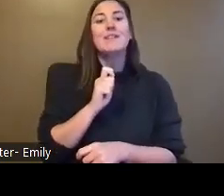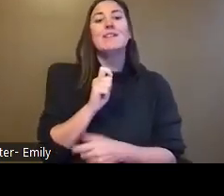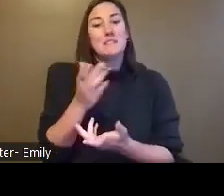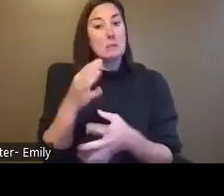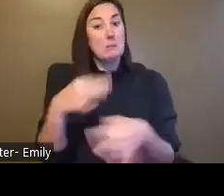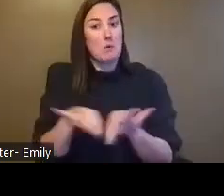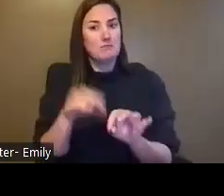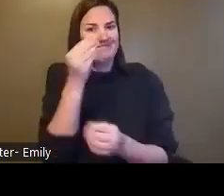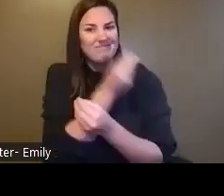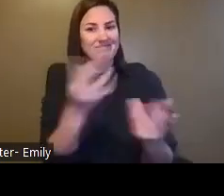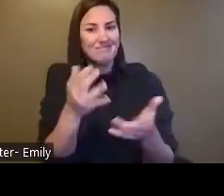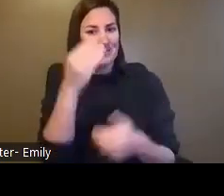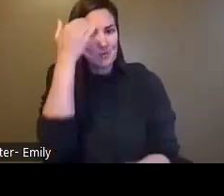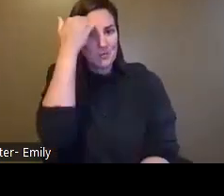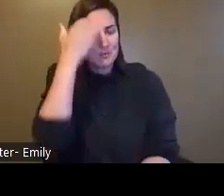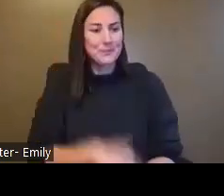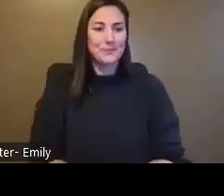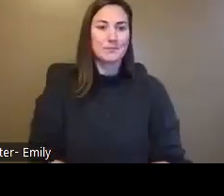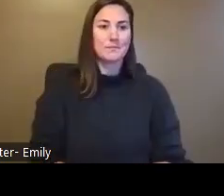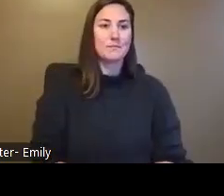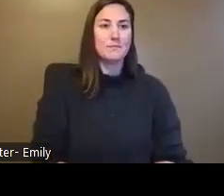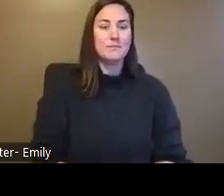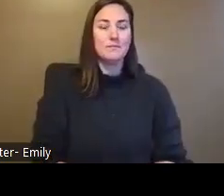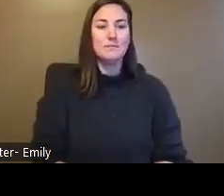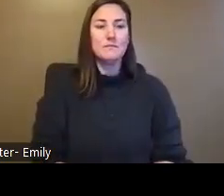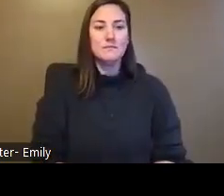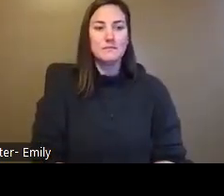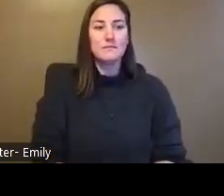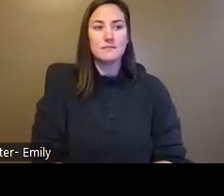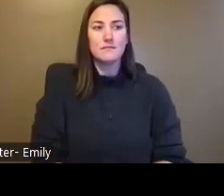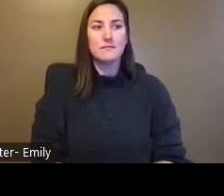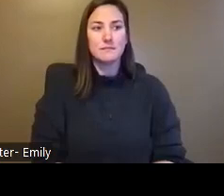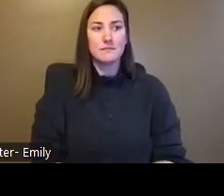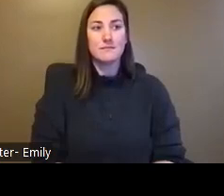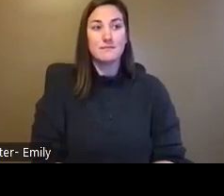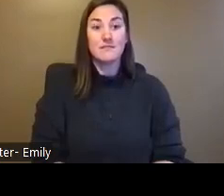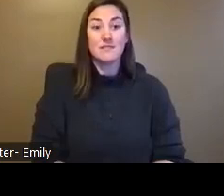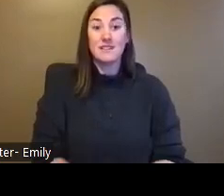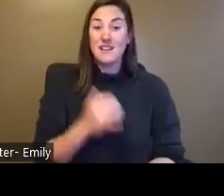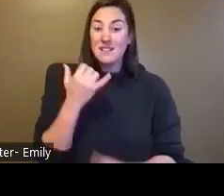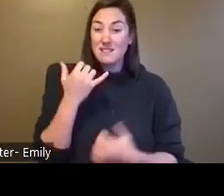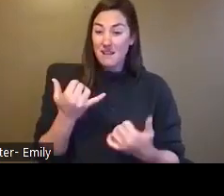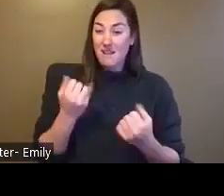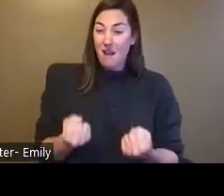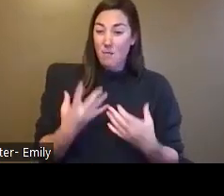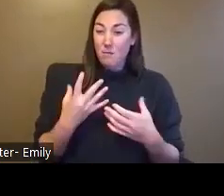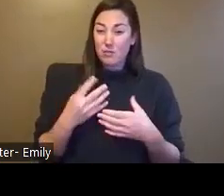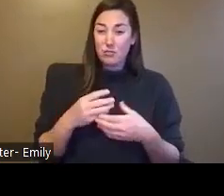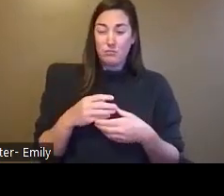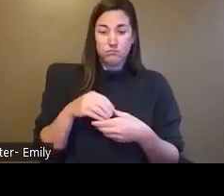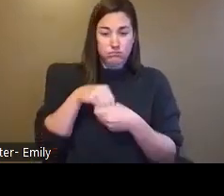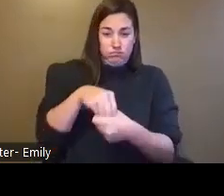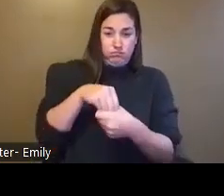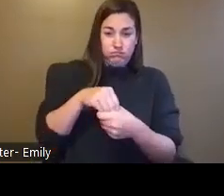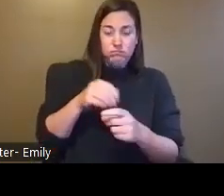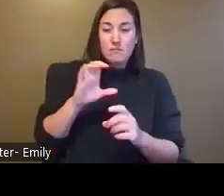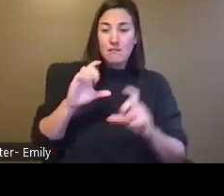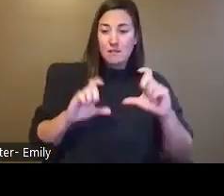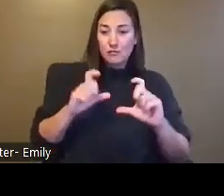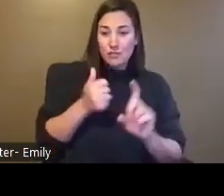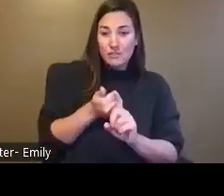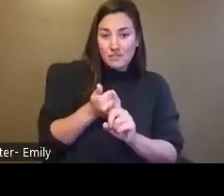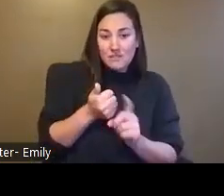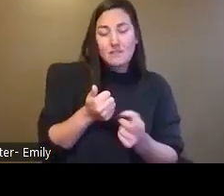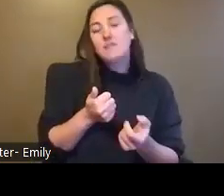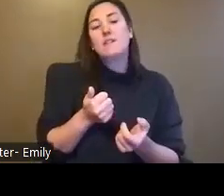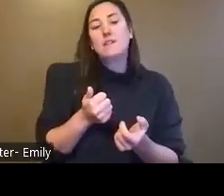mention. It's also likely because the concentration process, the process that chemistry has to take